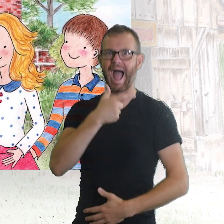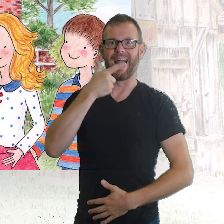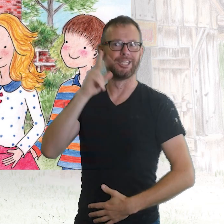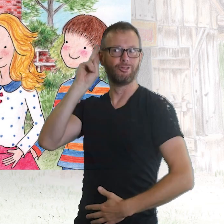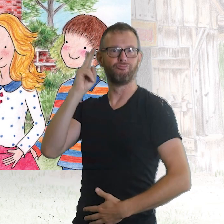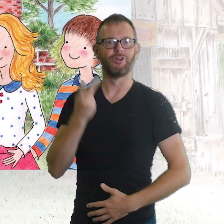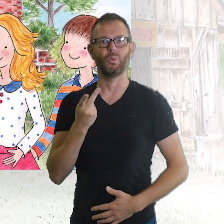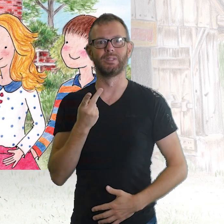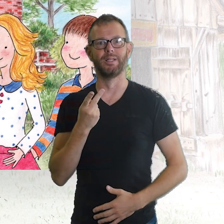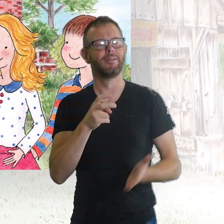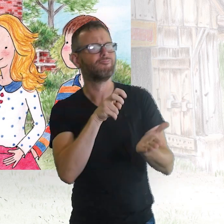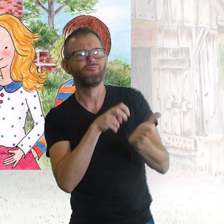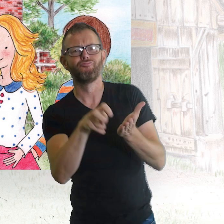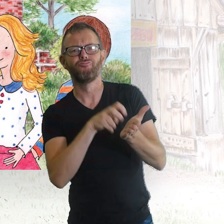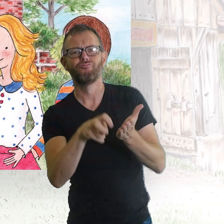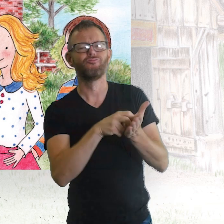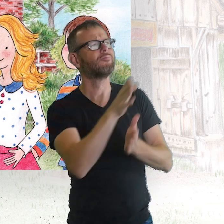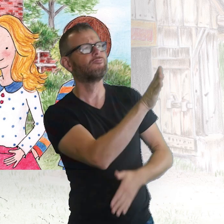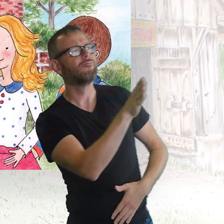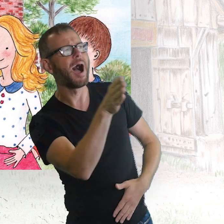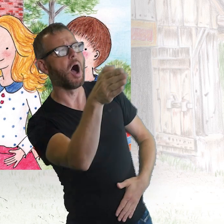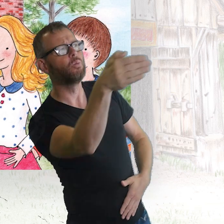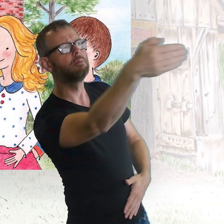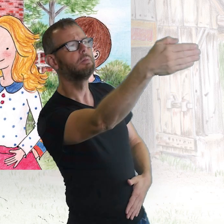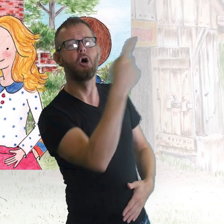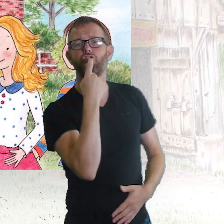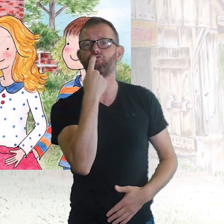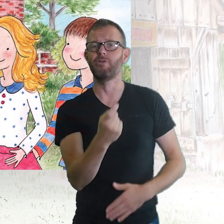Alex and Rosie walked around the Red House and gardens.